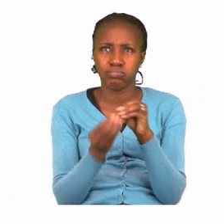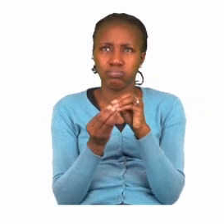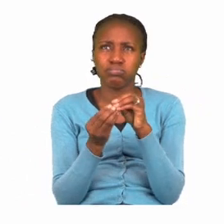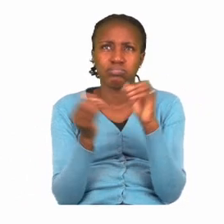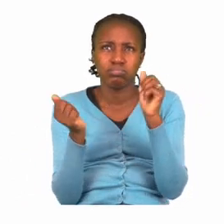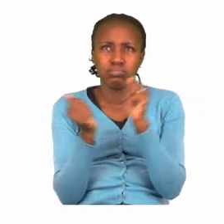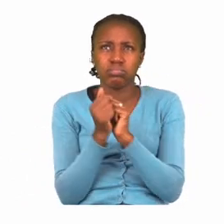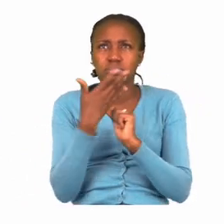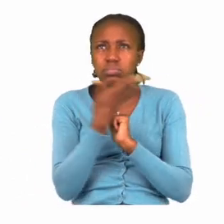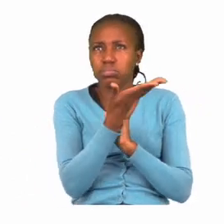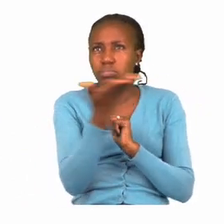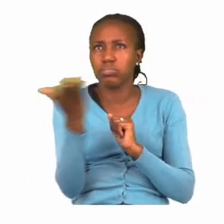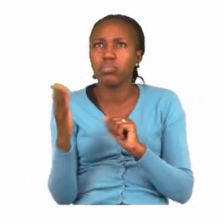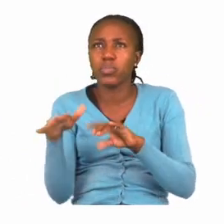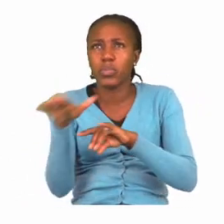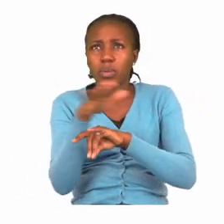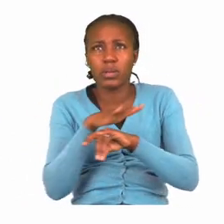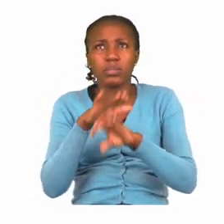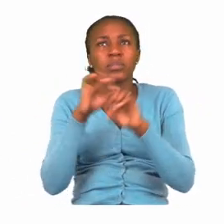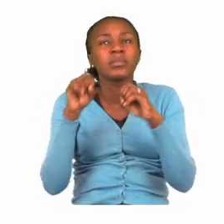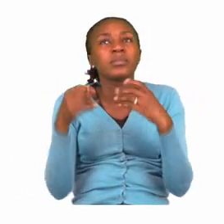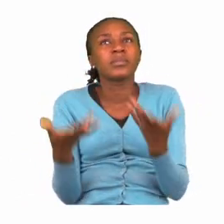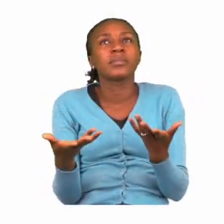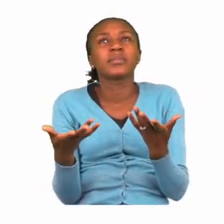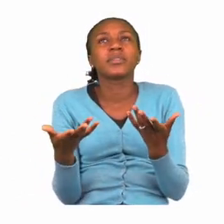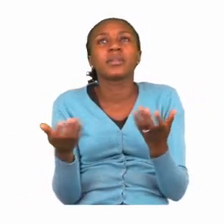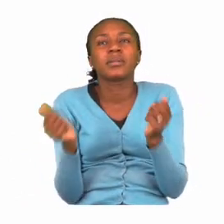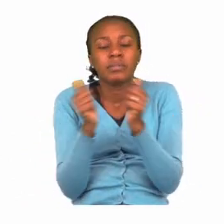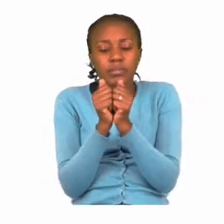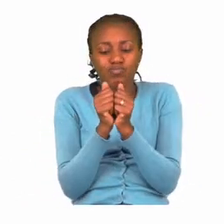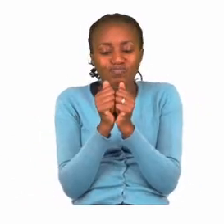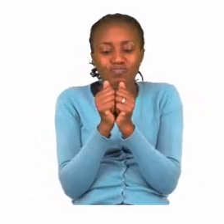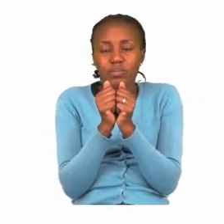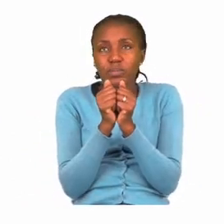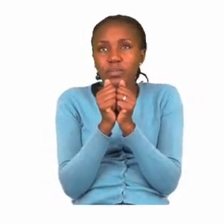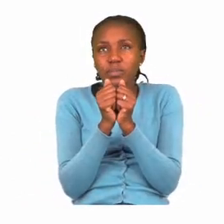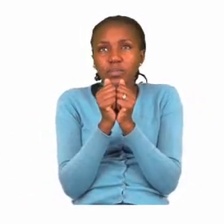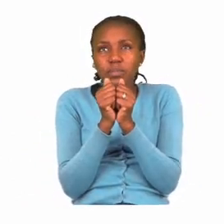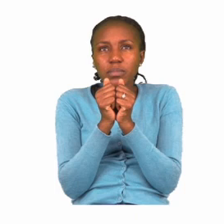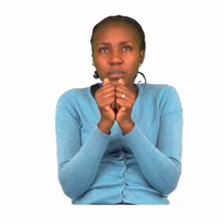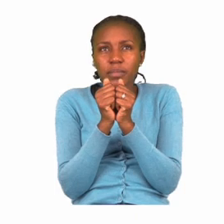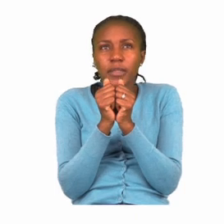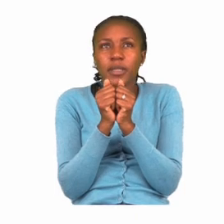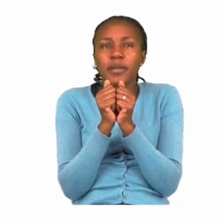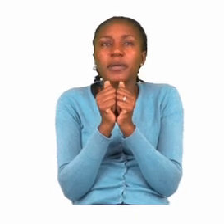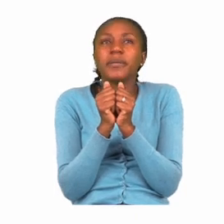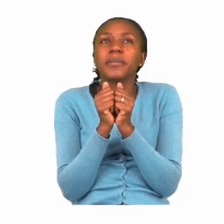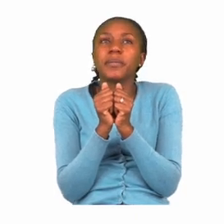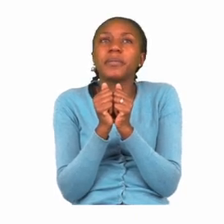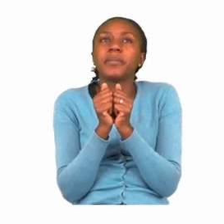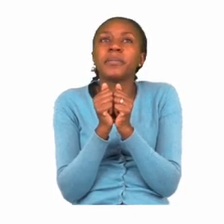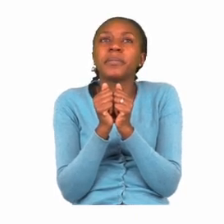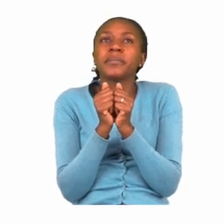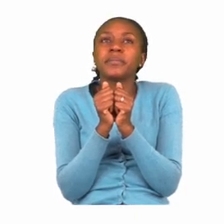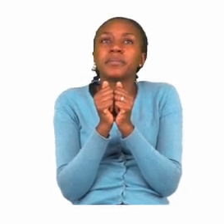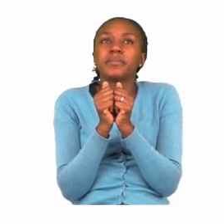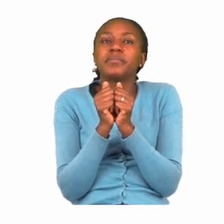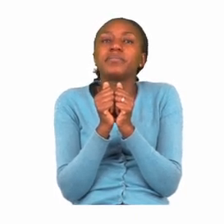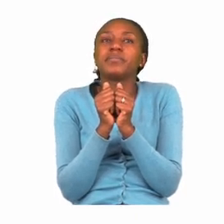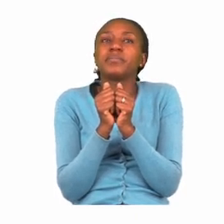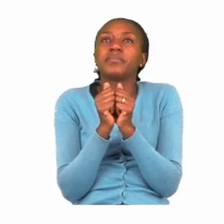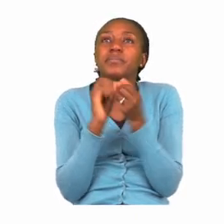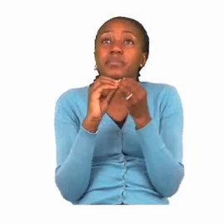number of pets in the shop? So for number 4, you have to go ahead and count